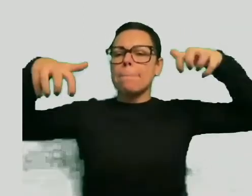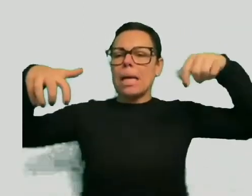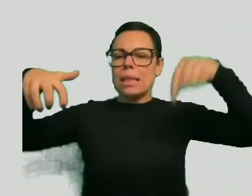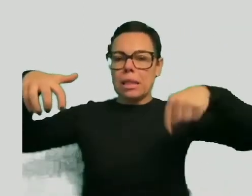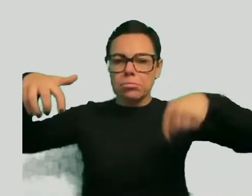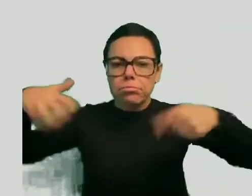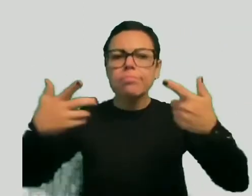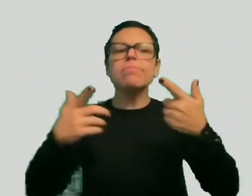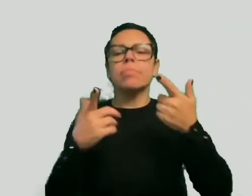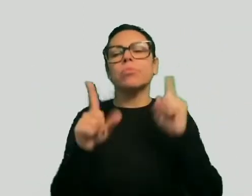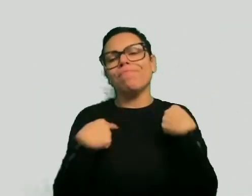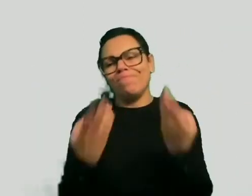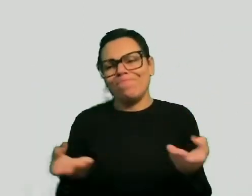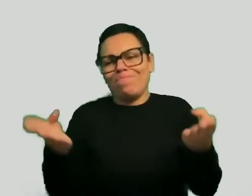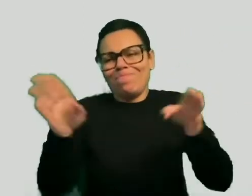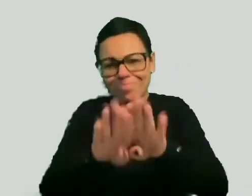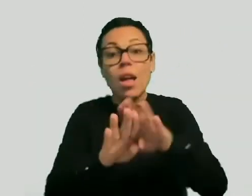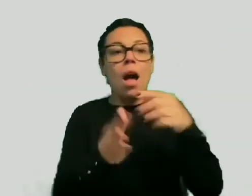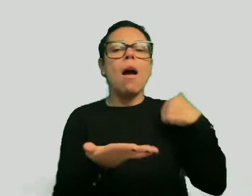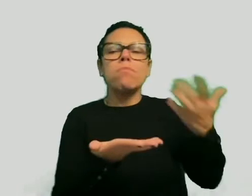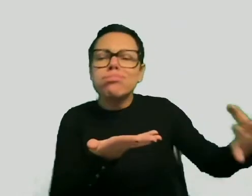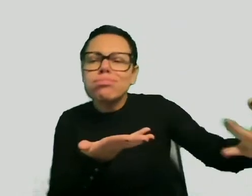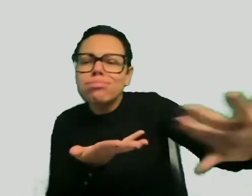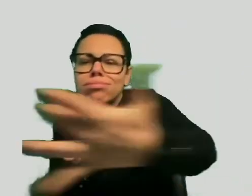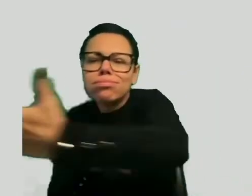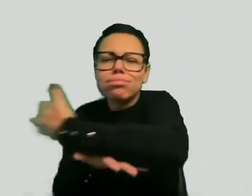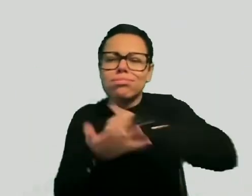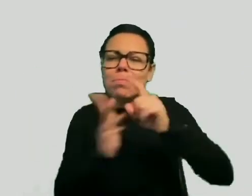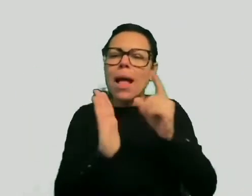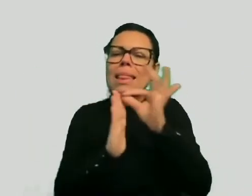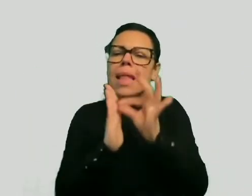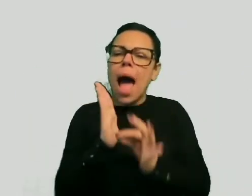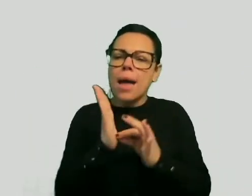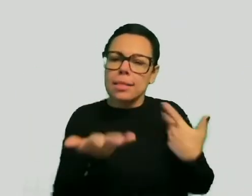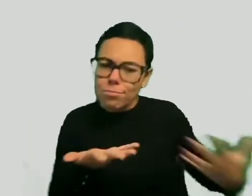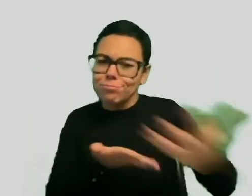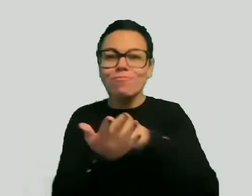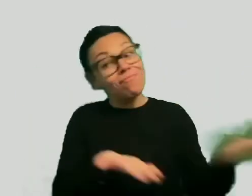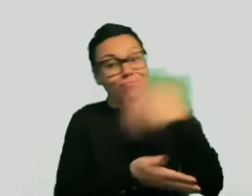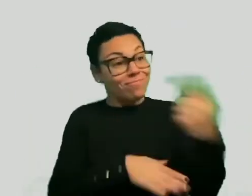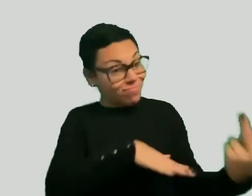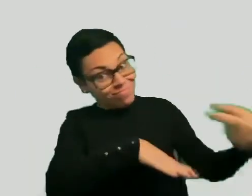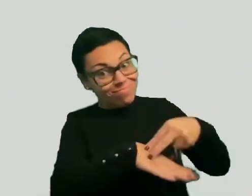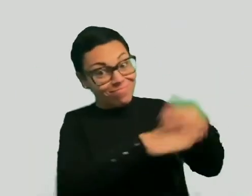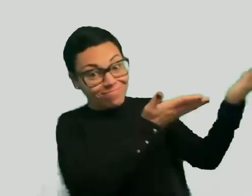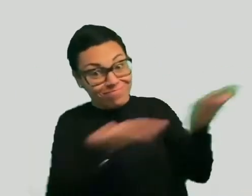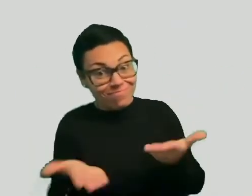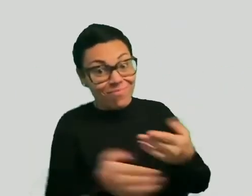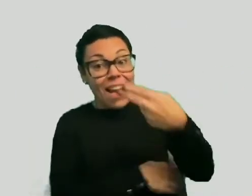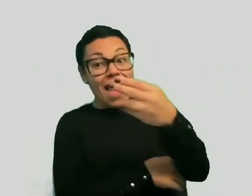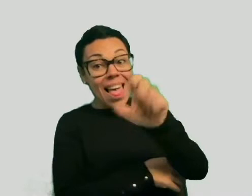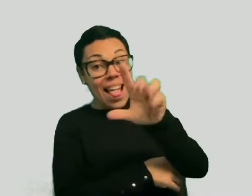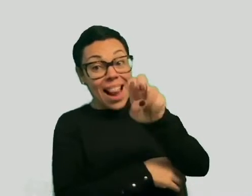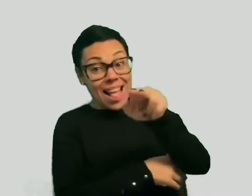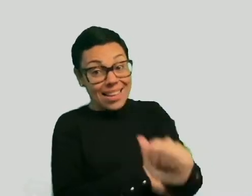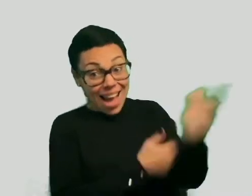throughout the EU. Well, then, Helena, this is your cue. Come on stage. Helena Moraes Maitera. Oh, we should have practiced your name